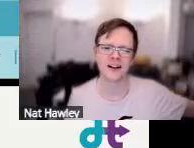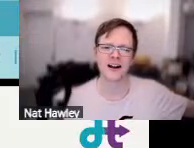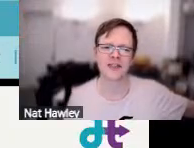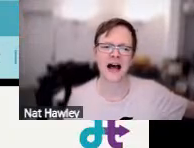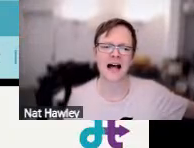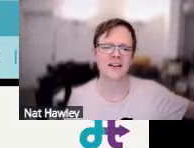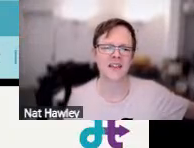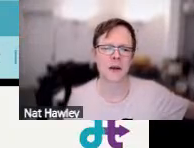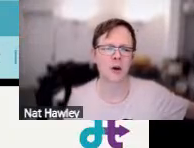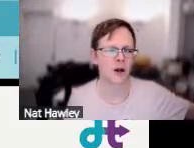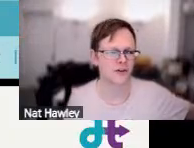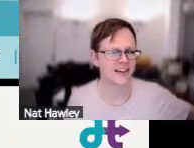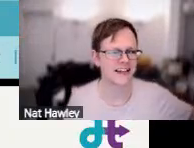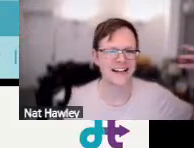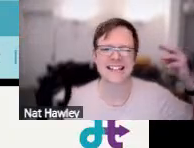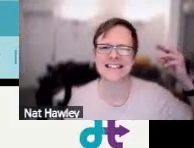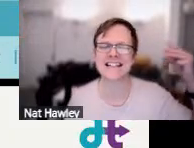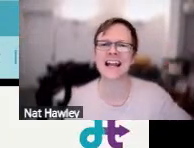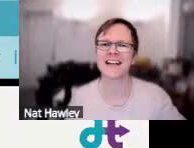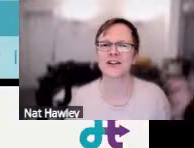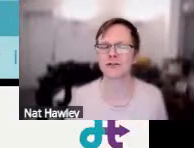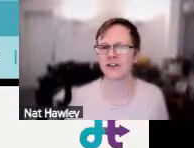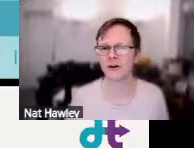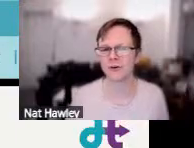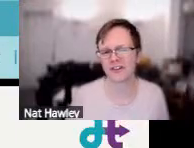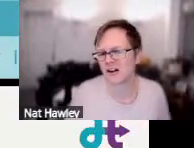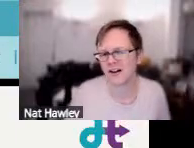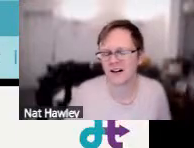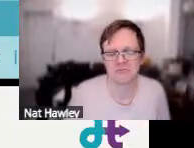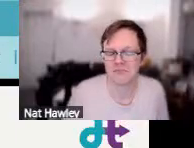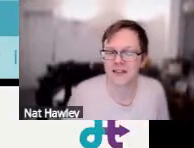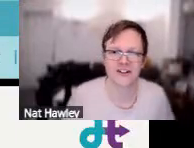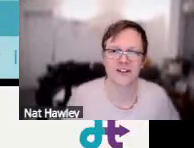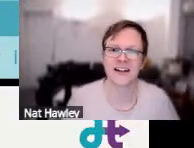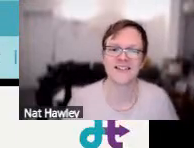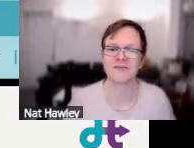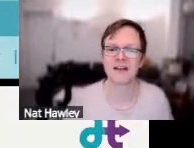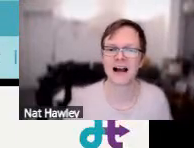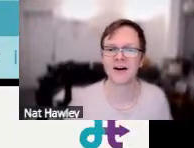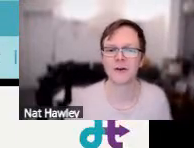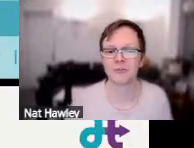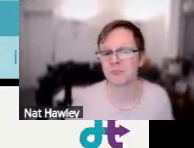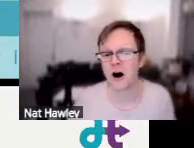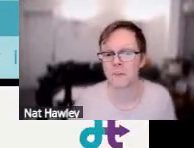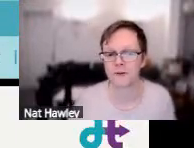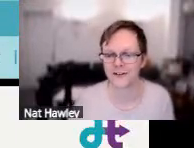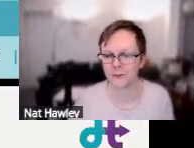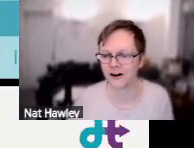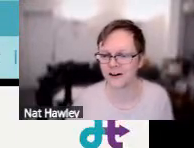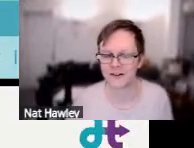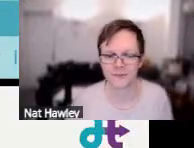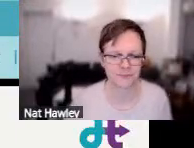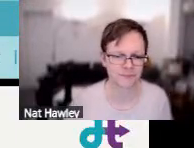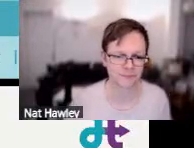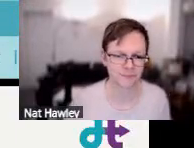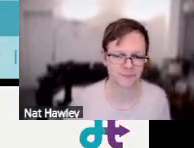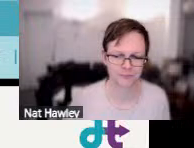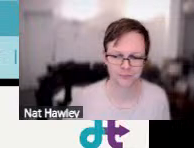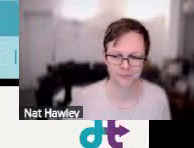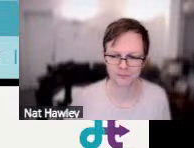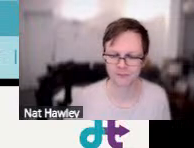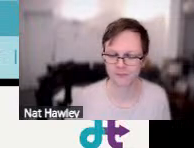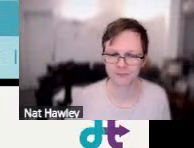adjustment, that they were going to see instantaneous results. That just isn't how our brains work.